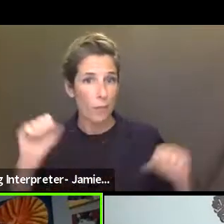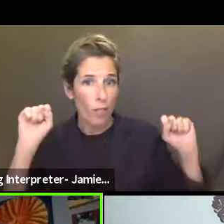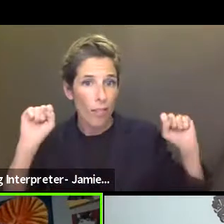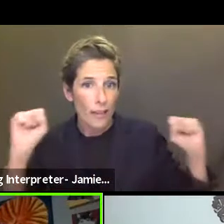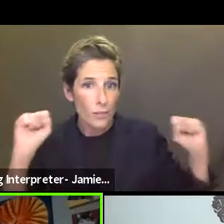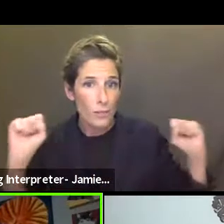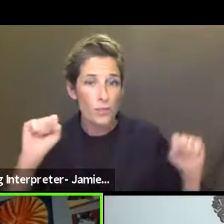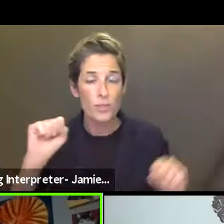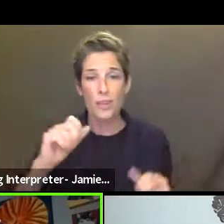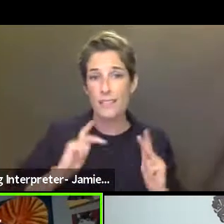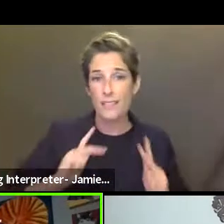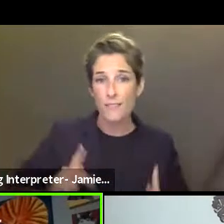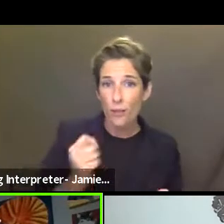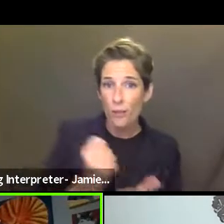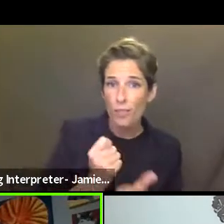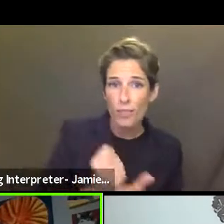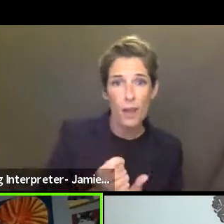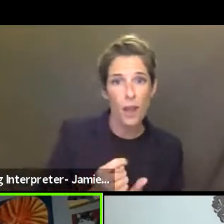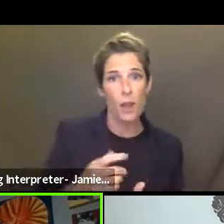prescribed.